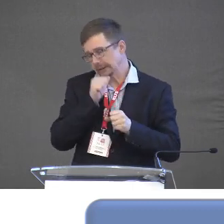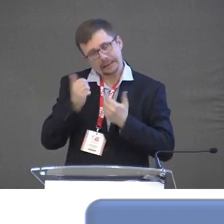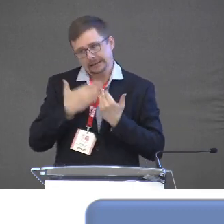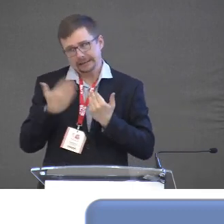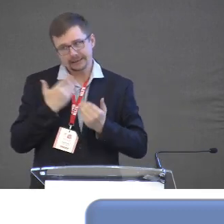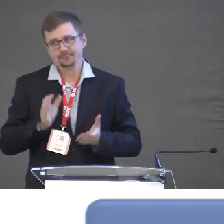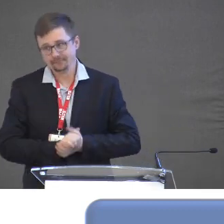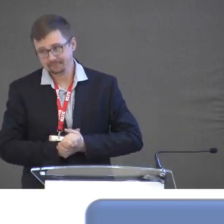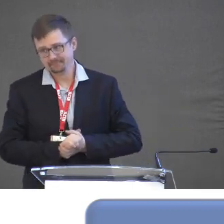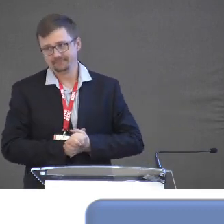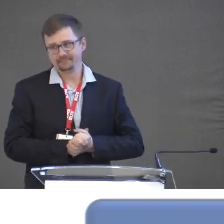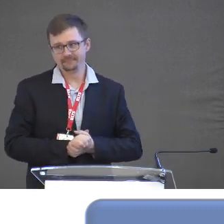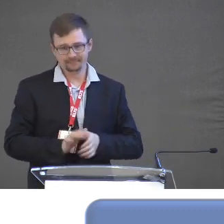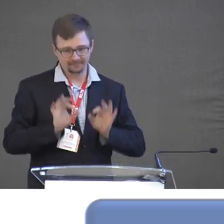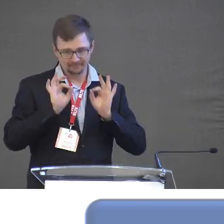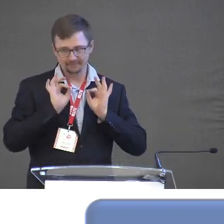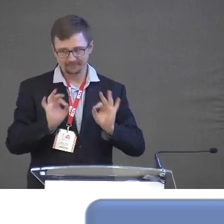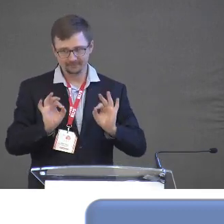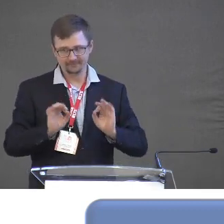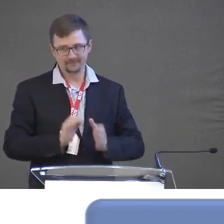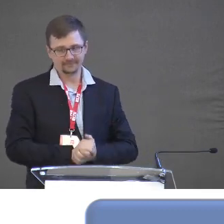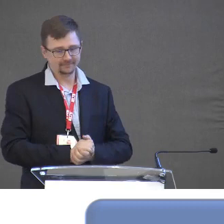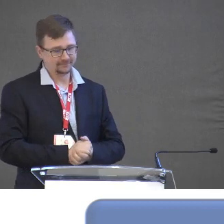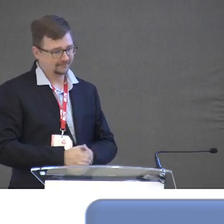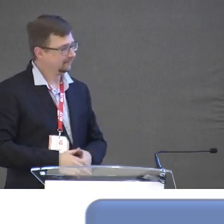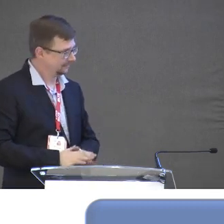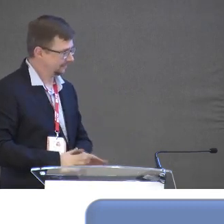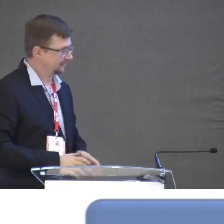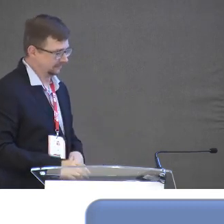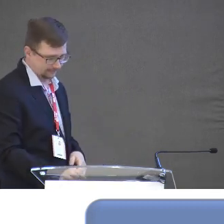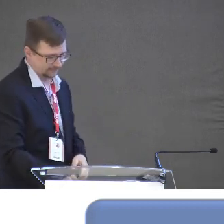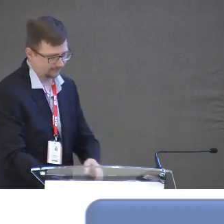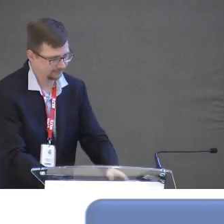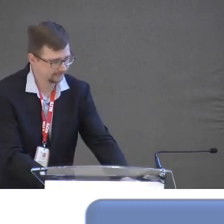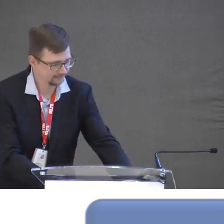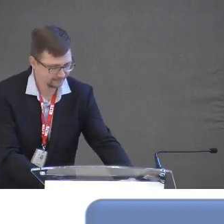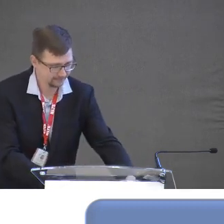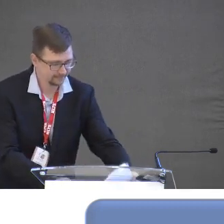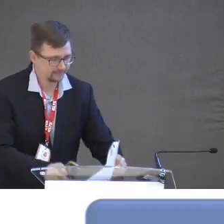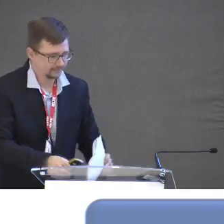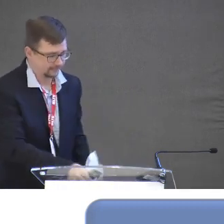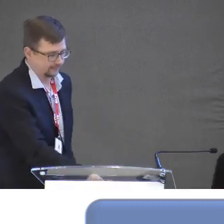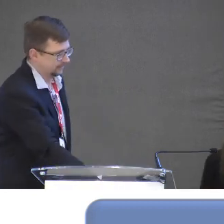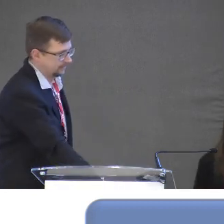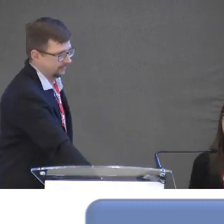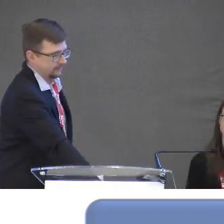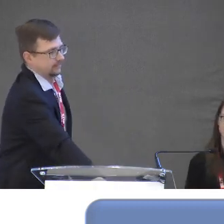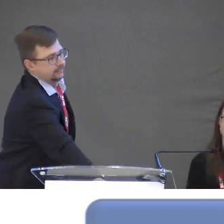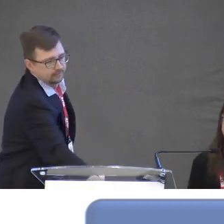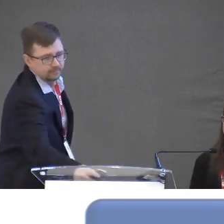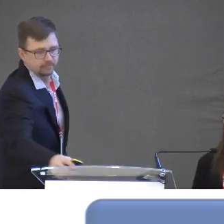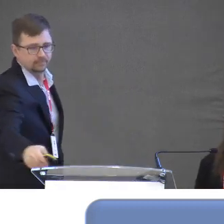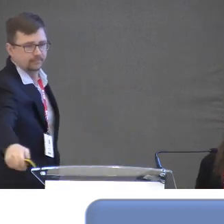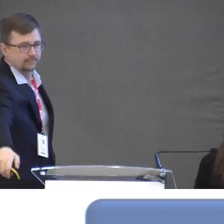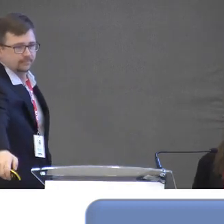roadblocks. It was not an easy process, but we're very proud of the results. Over to you,